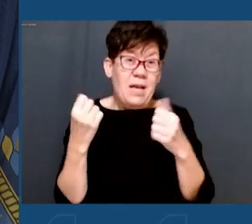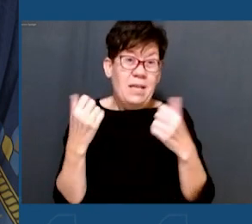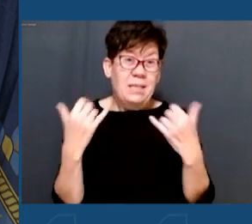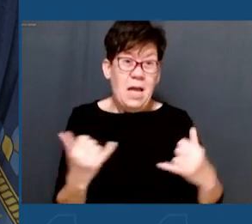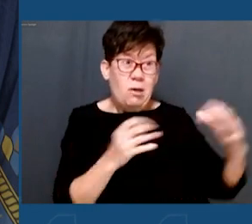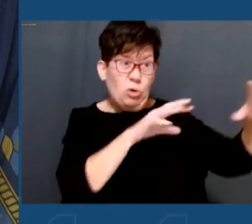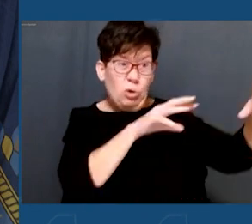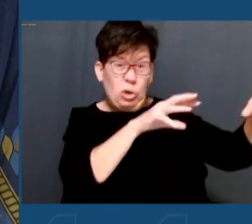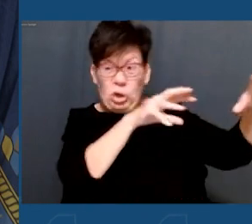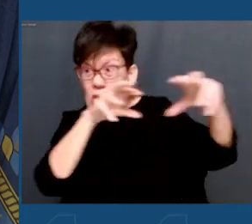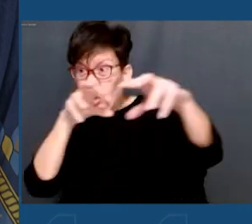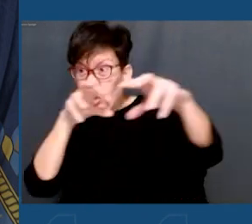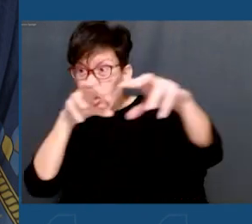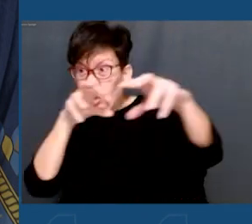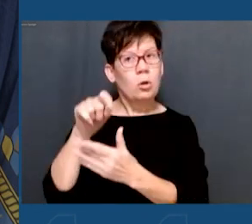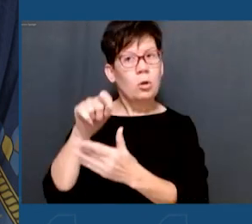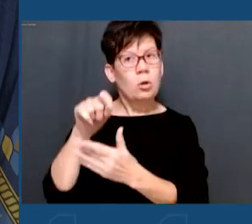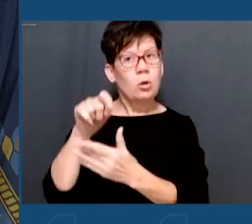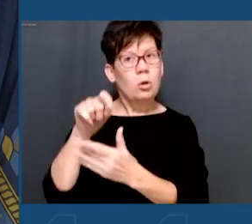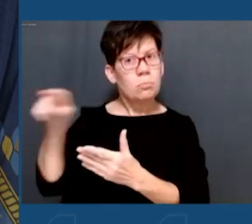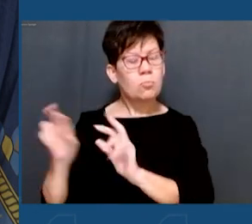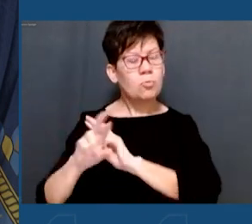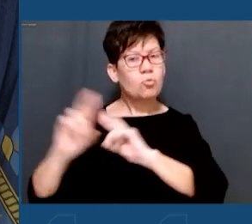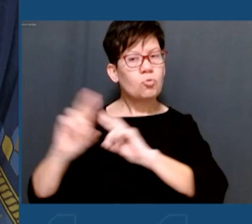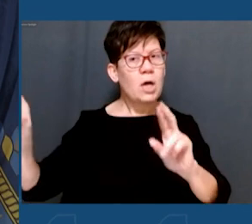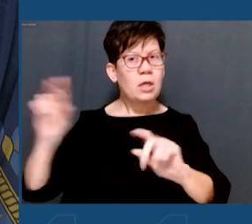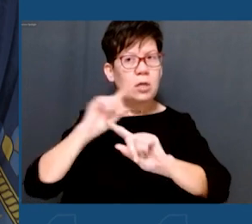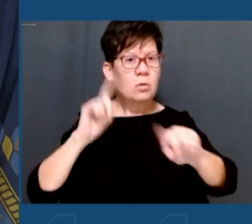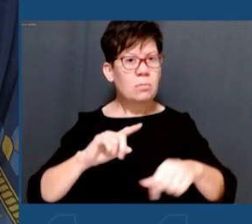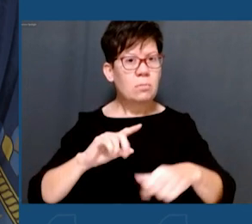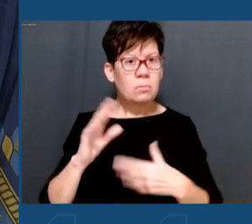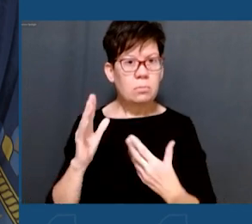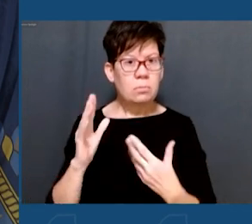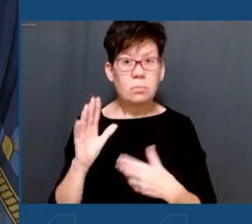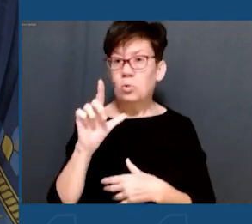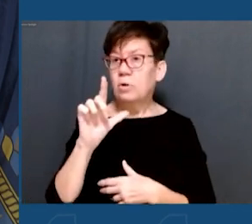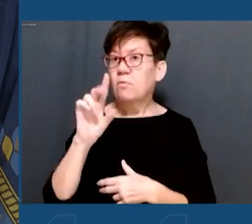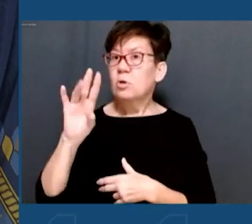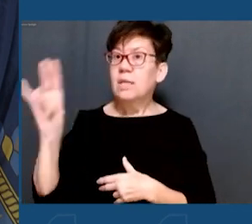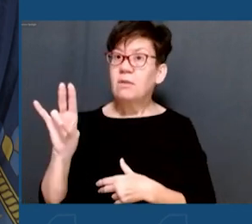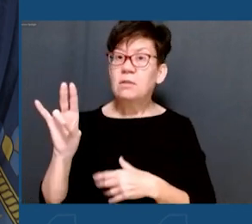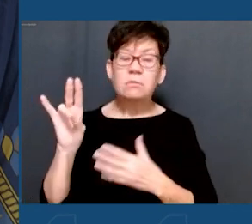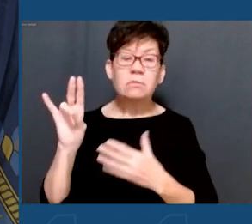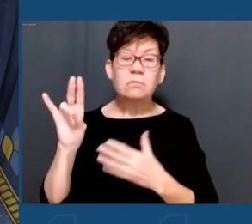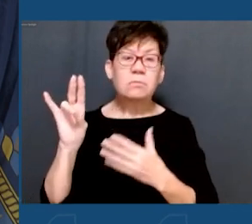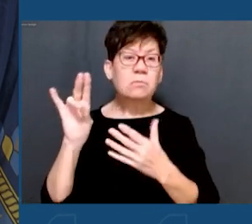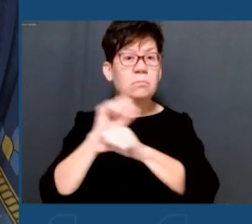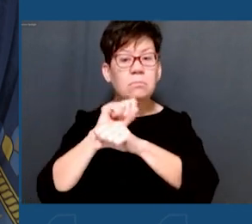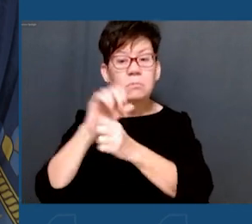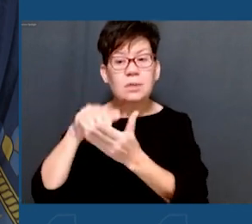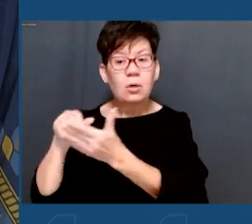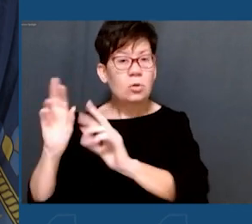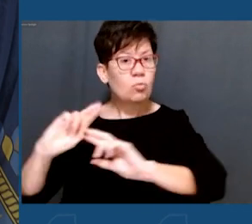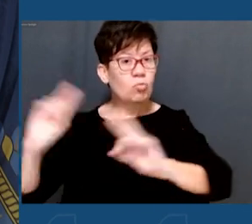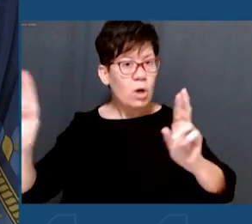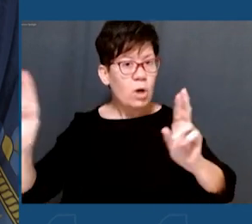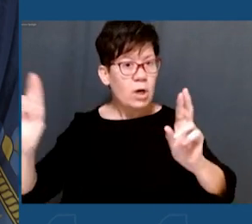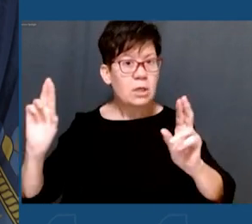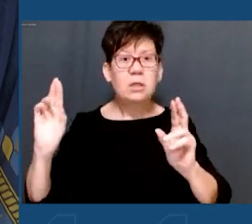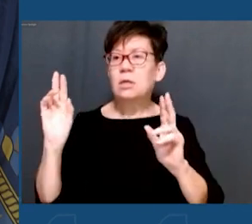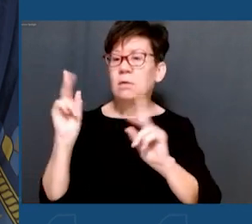say New York is ready to respond. All hands on deck, 24/7 operations centers are already stood up, coordinating with our